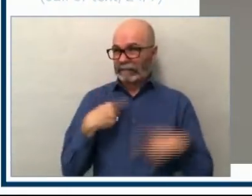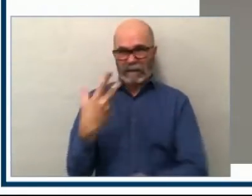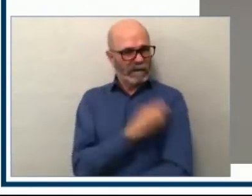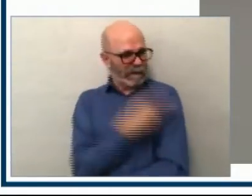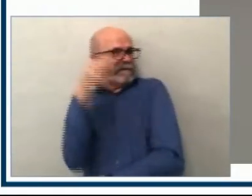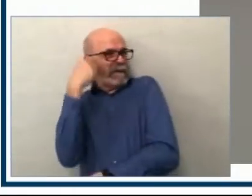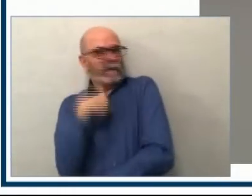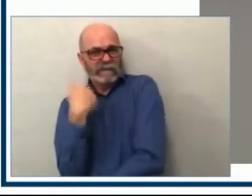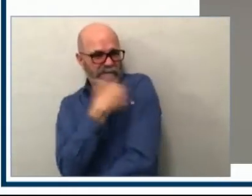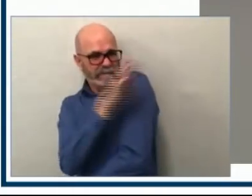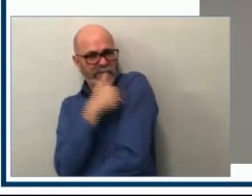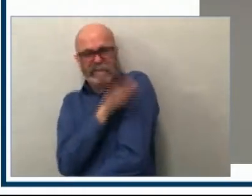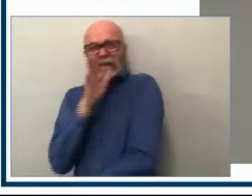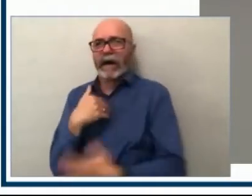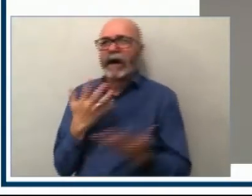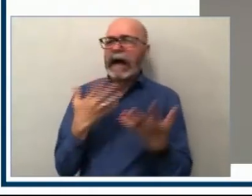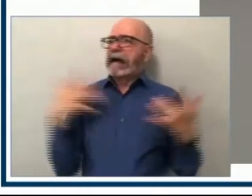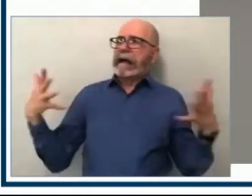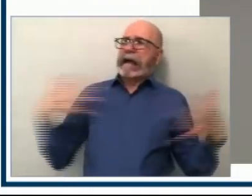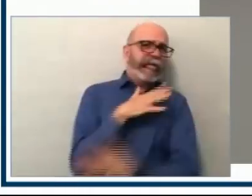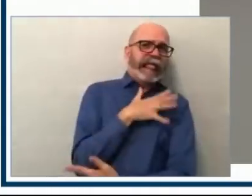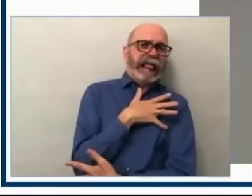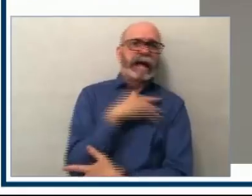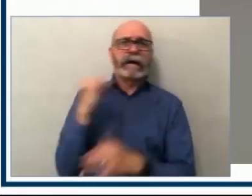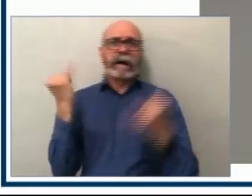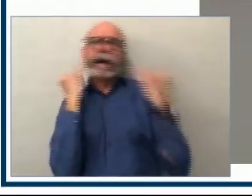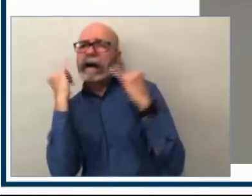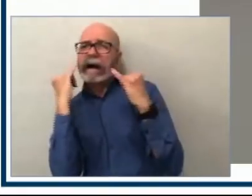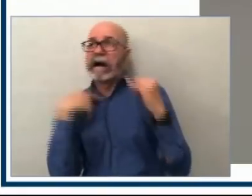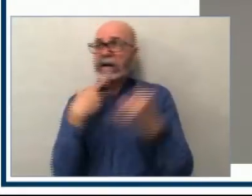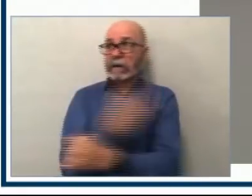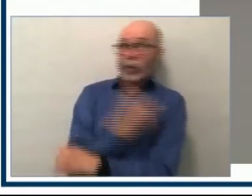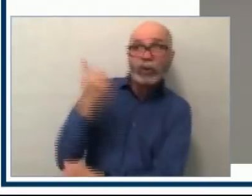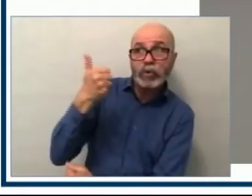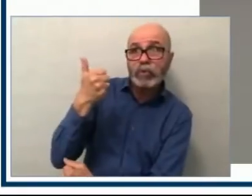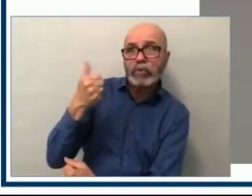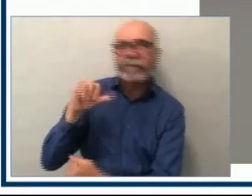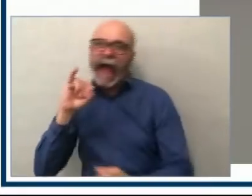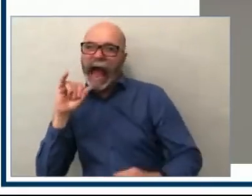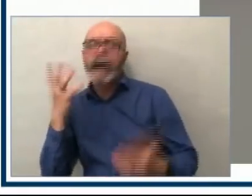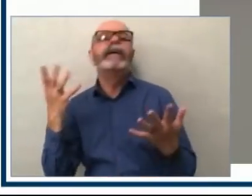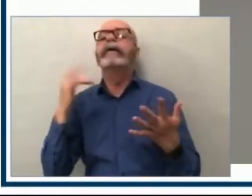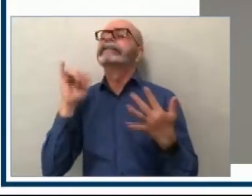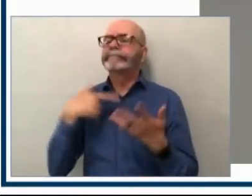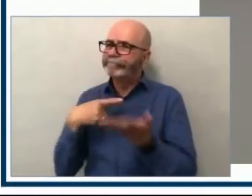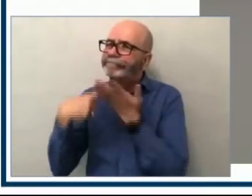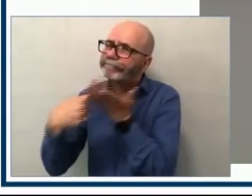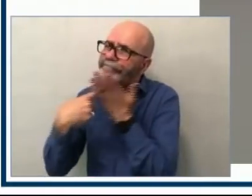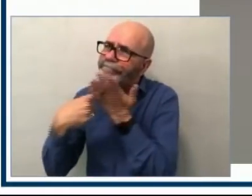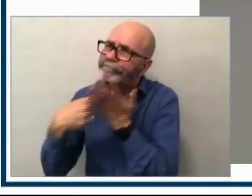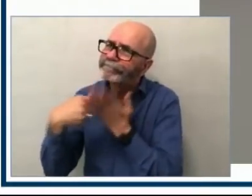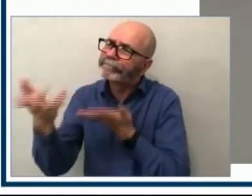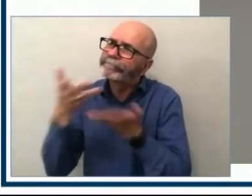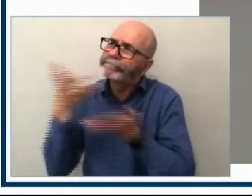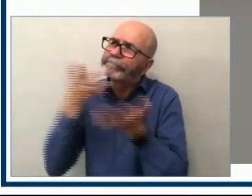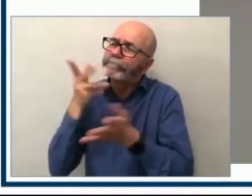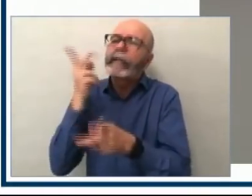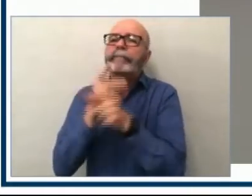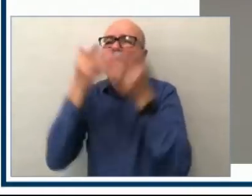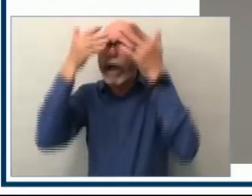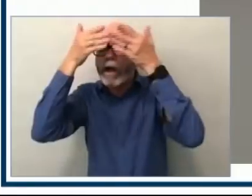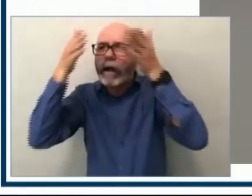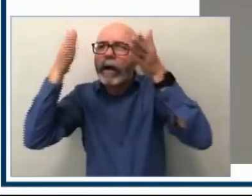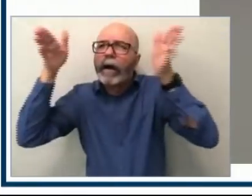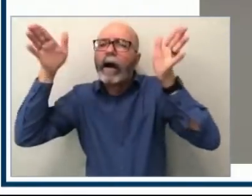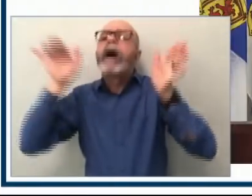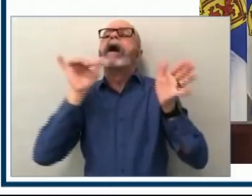and leadership and space to help guide our communication is critically important as we engage these communities.